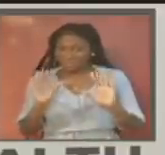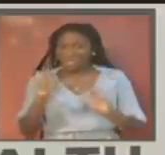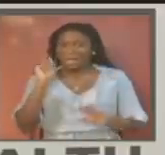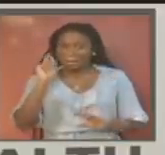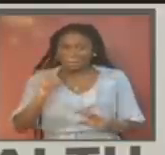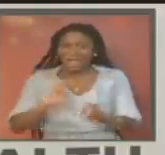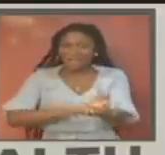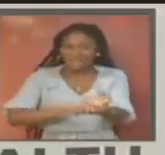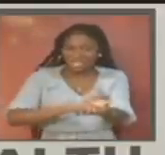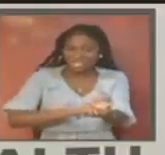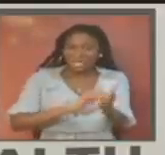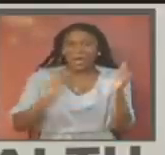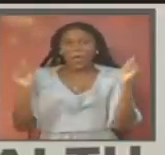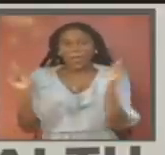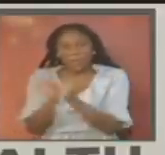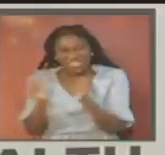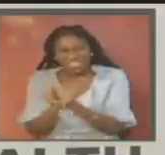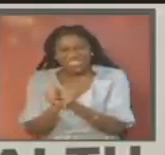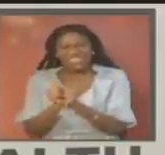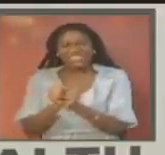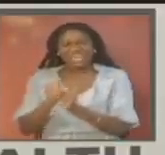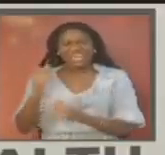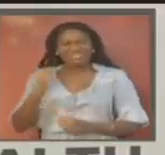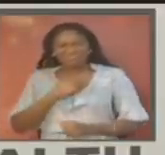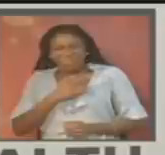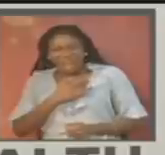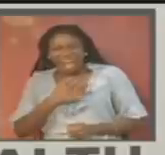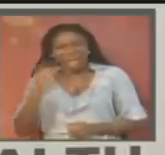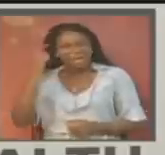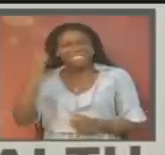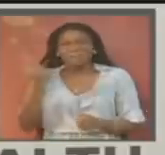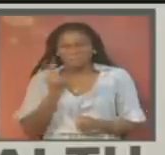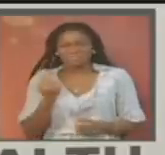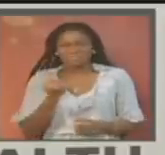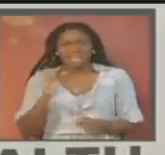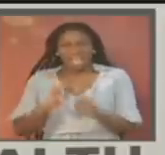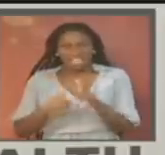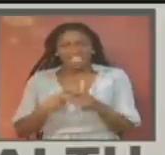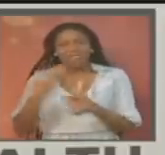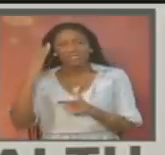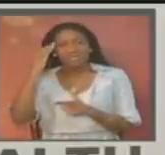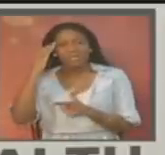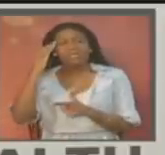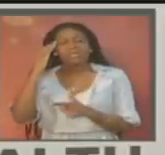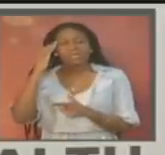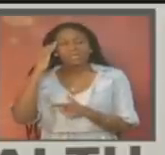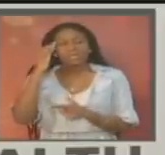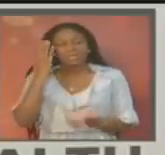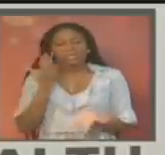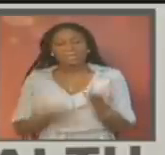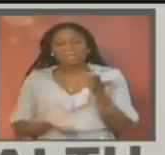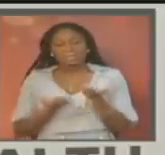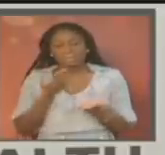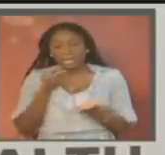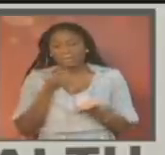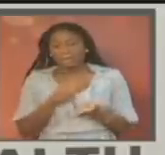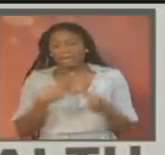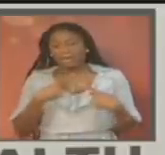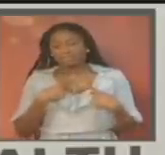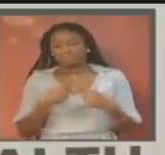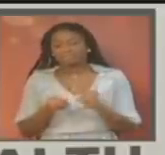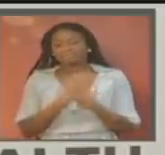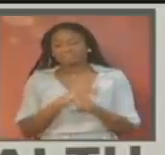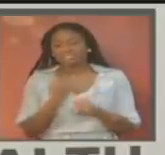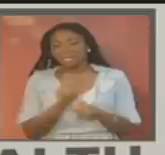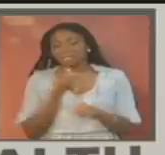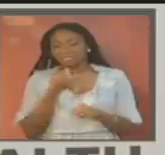everything else that suggests to you that there's a high possibility that this might be Miss C. So for the next few weeks, though, I'm